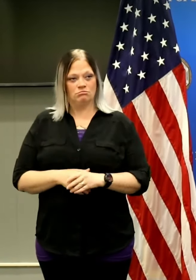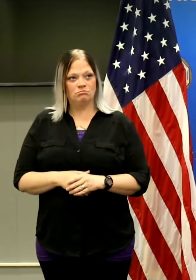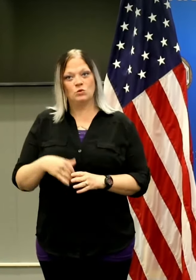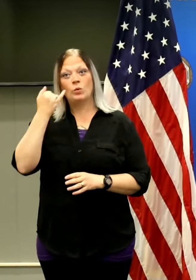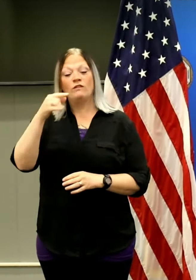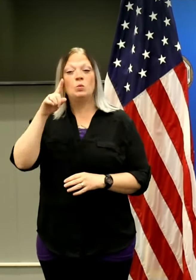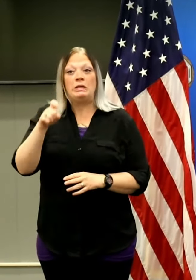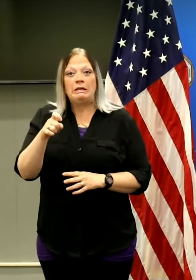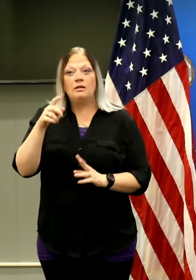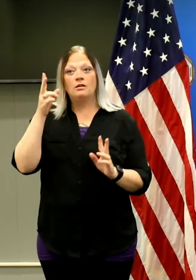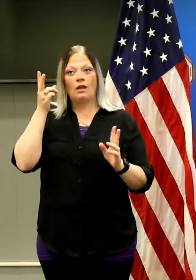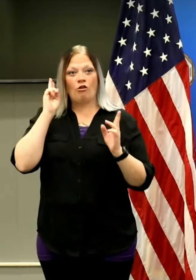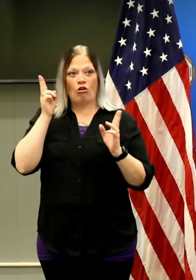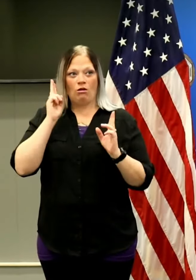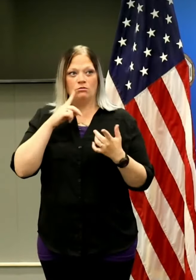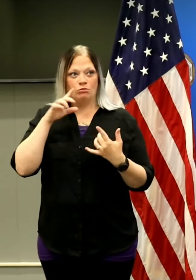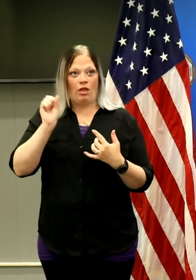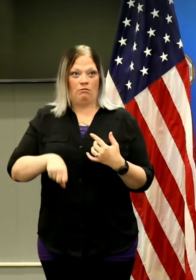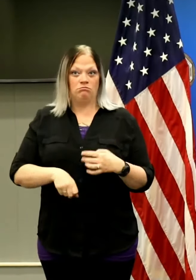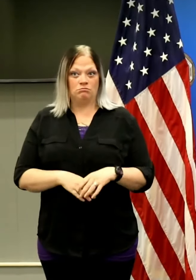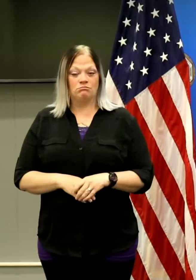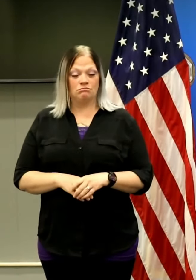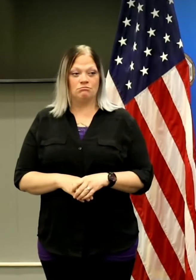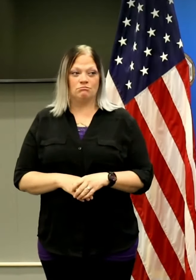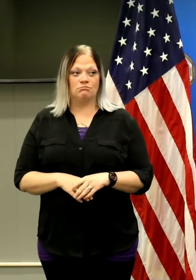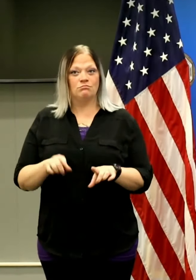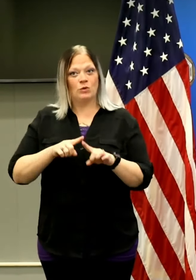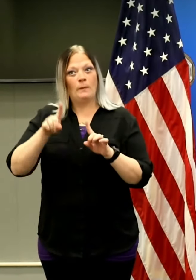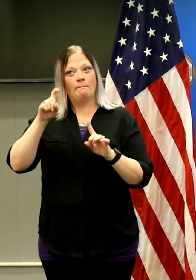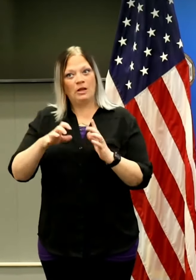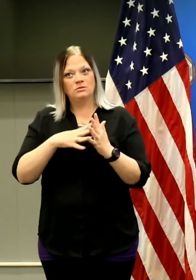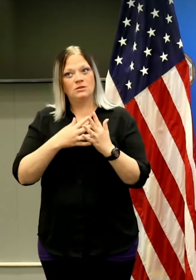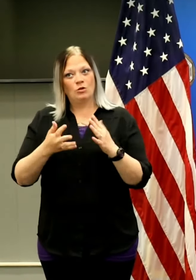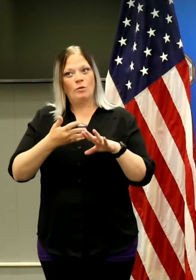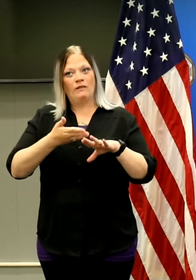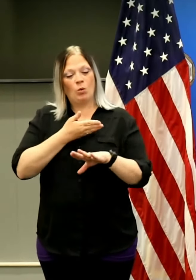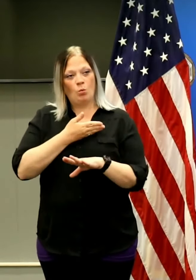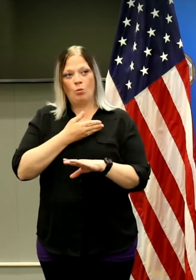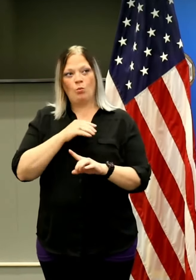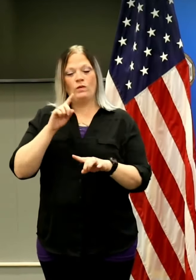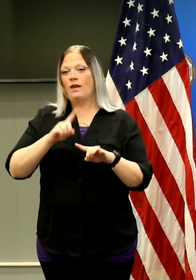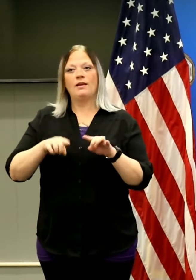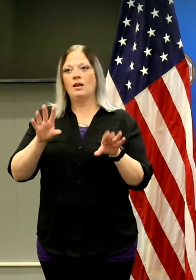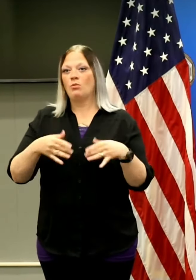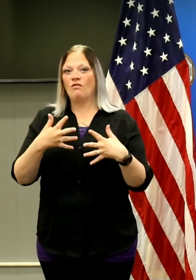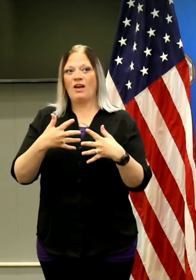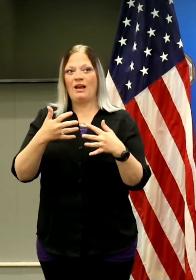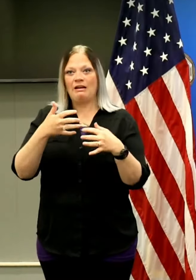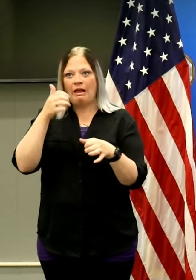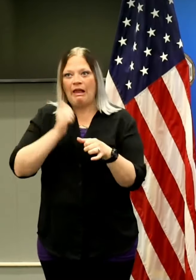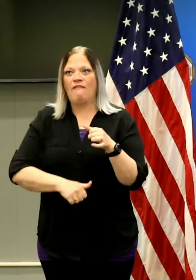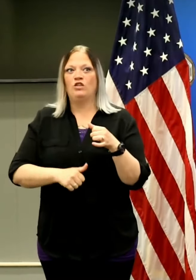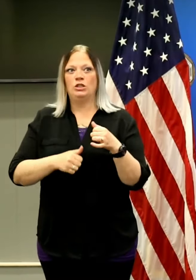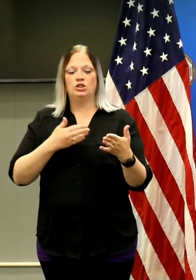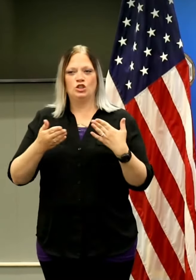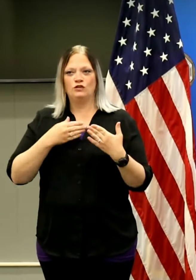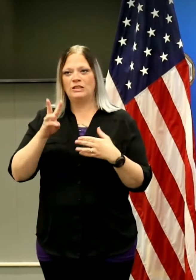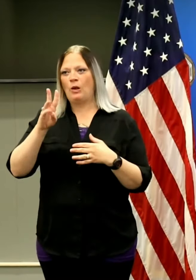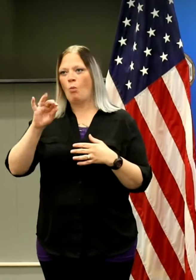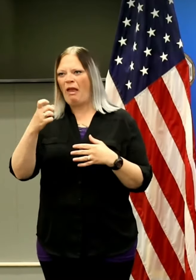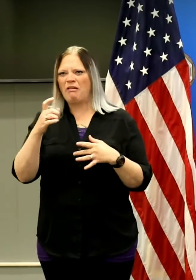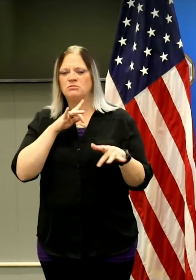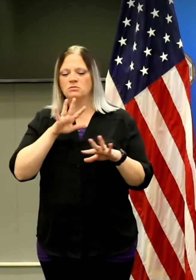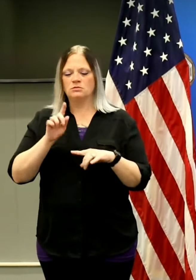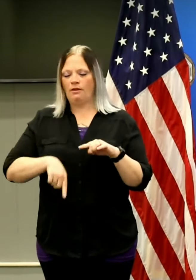to get a haircut, you can get it. You just have to schedule it beforehand. They are not able to provide every service, so waxing and things like that they can't